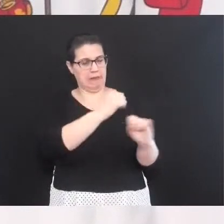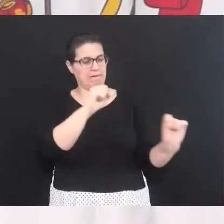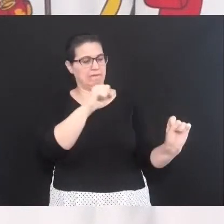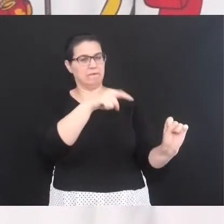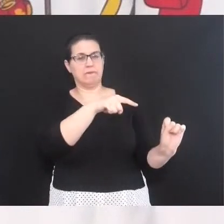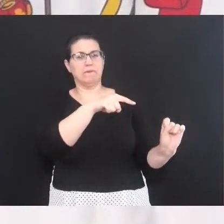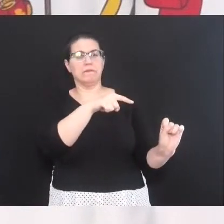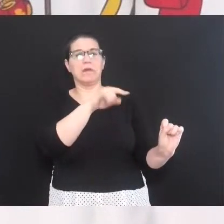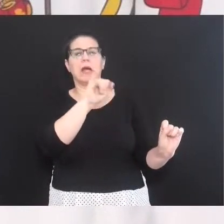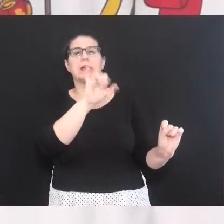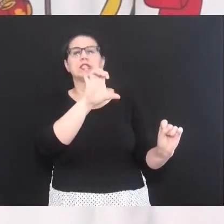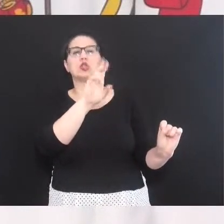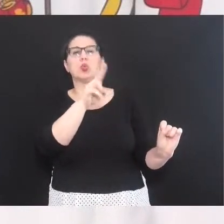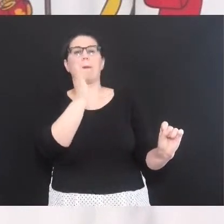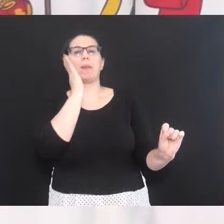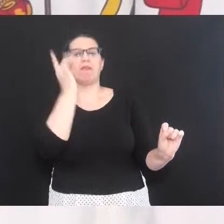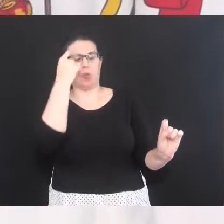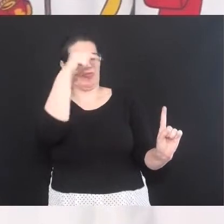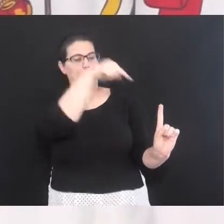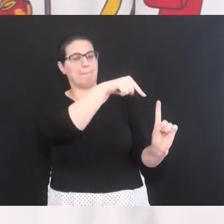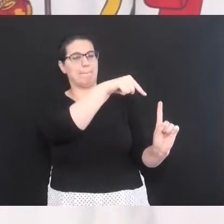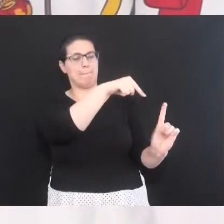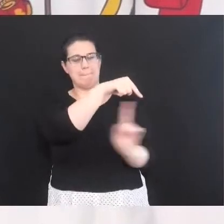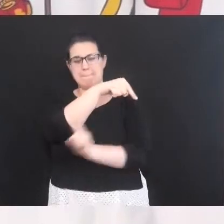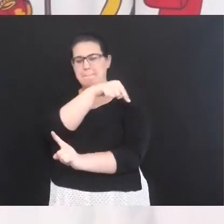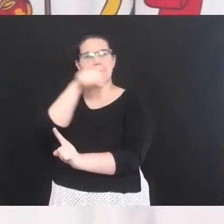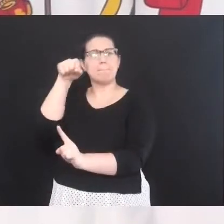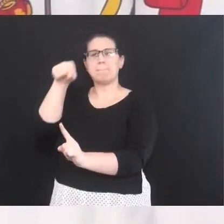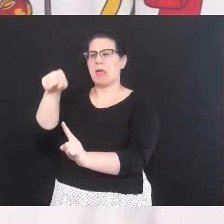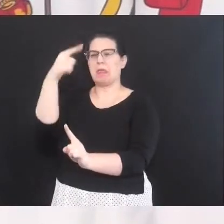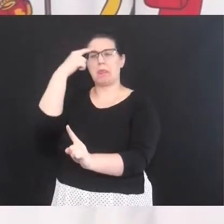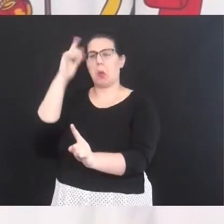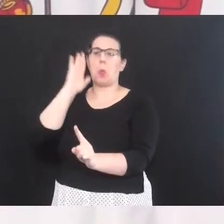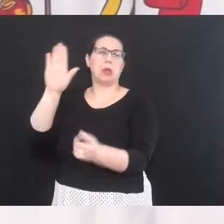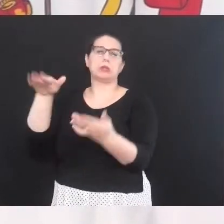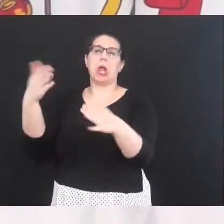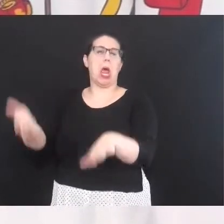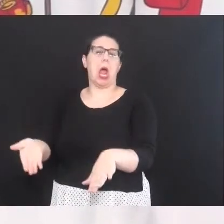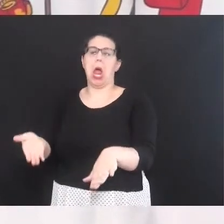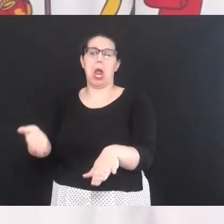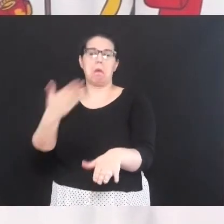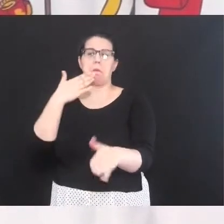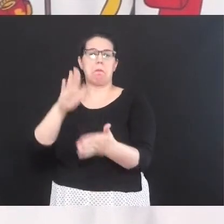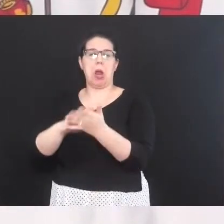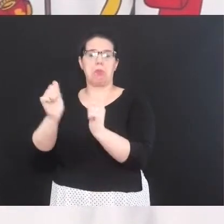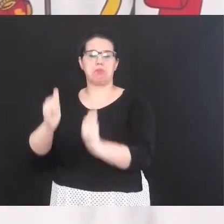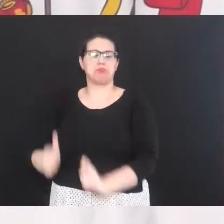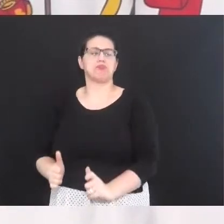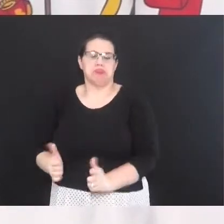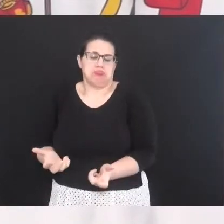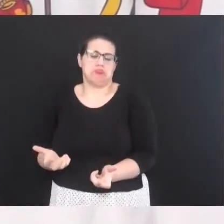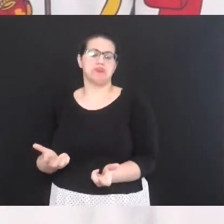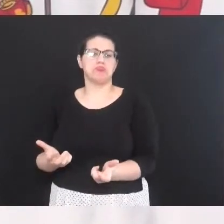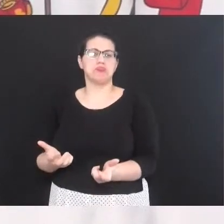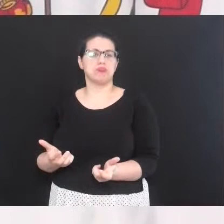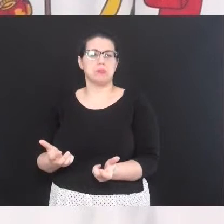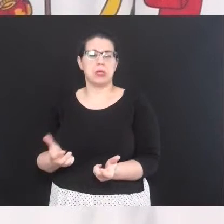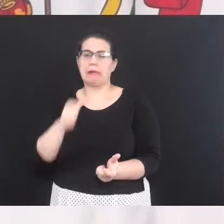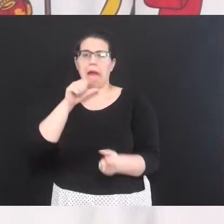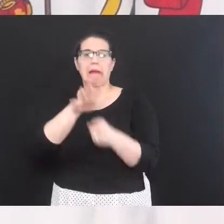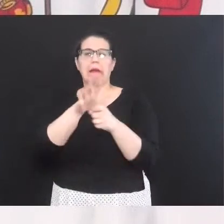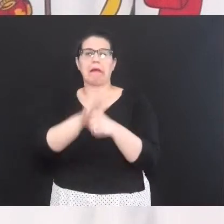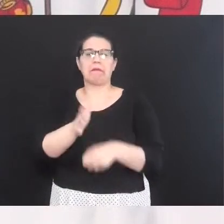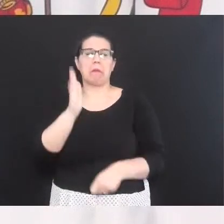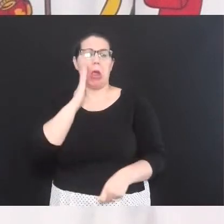Give them an ICU bed. But this person over here is in tough shape, and we don't have enough